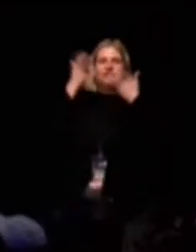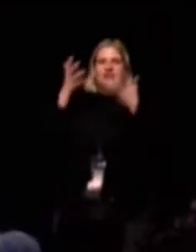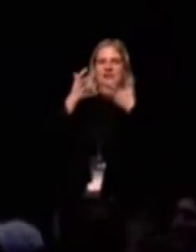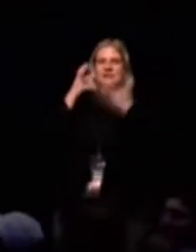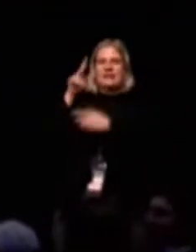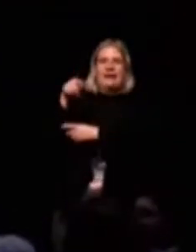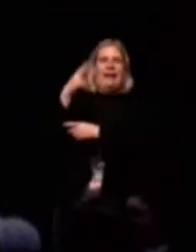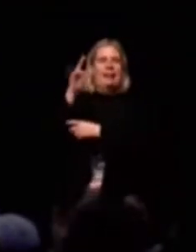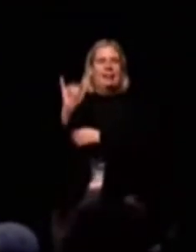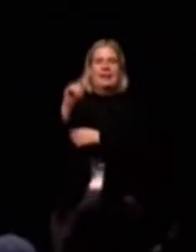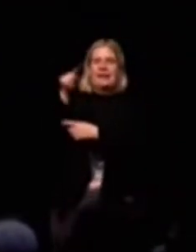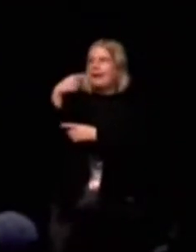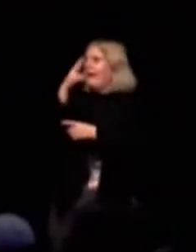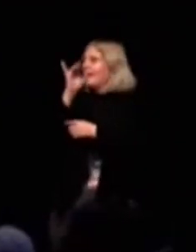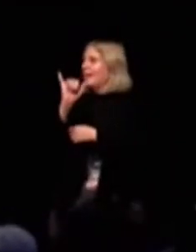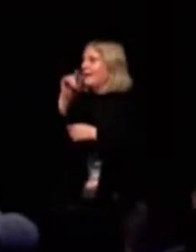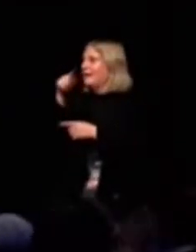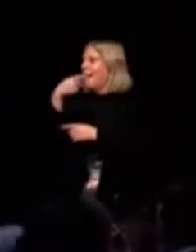listen.